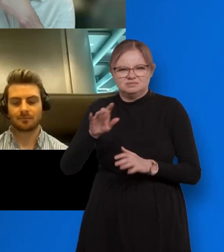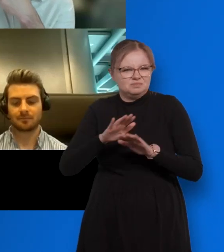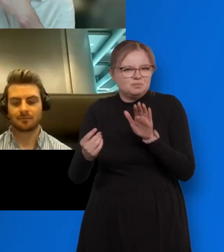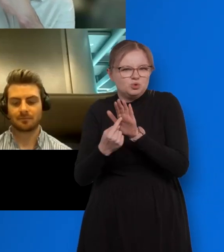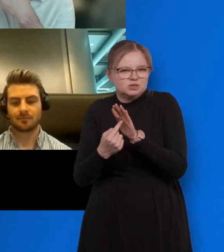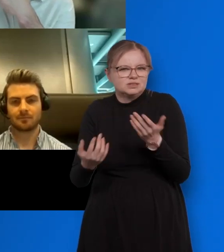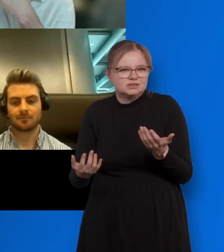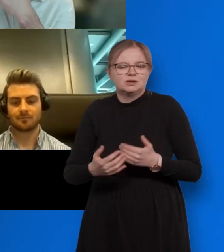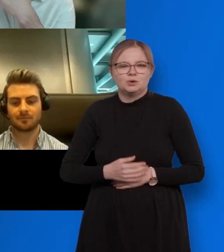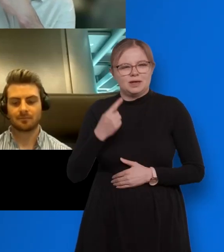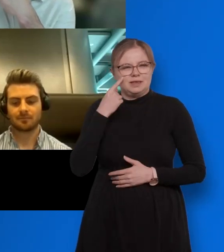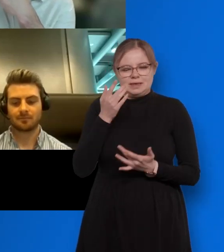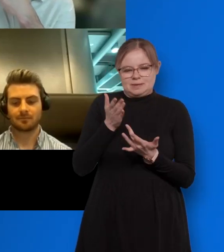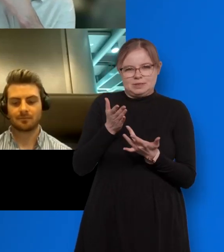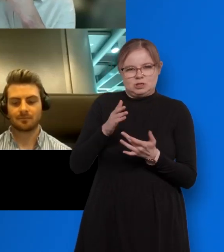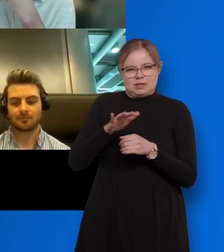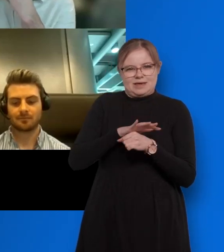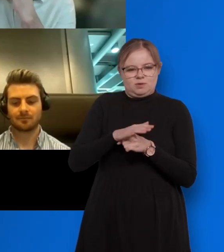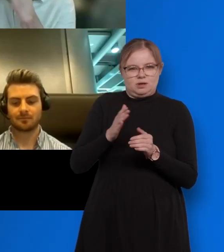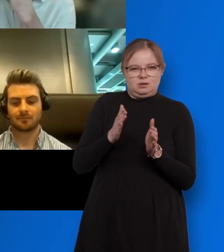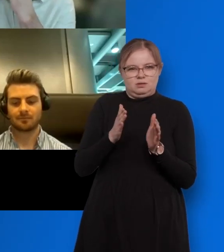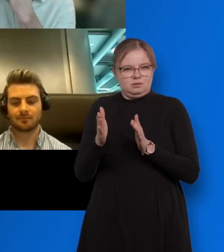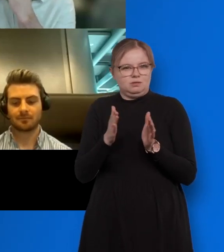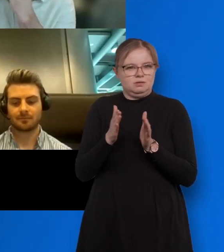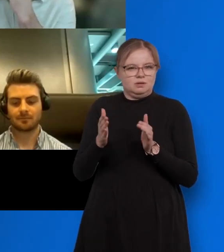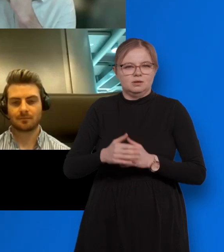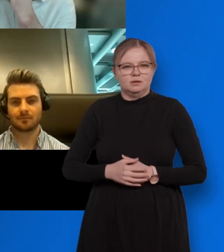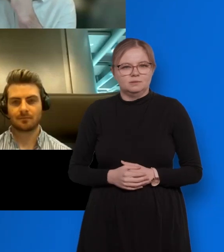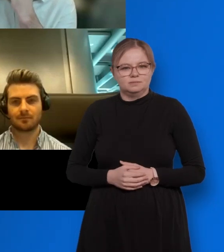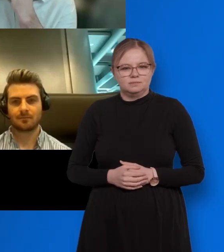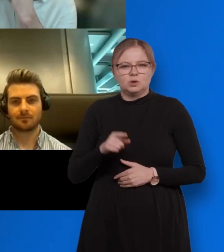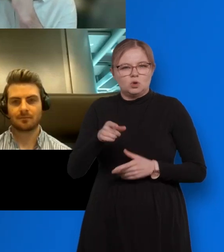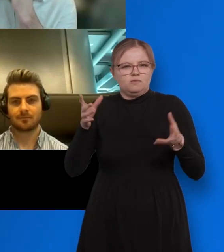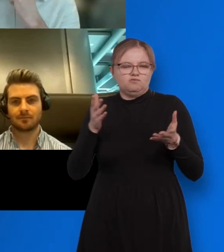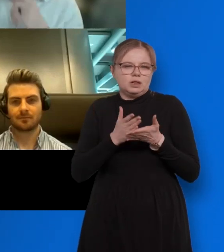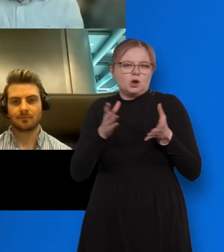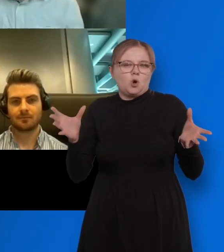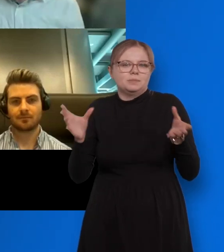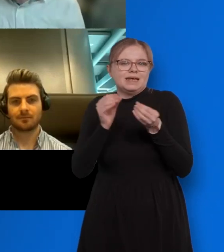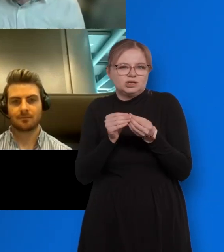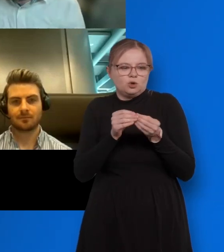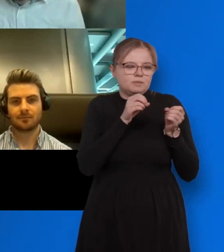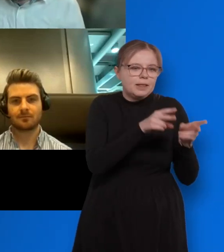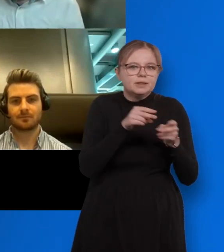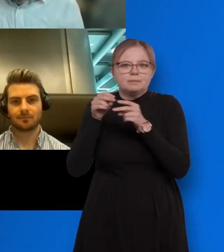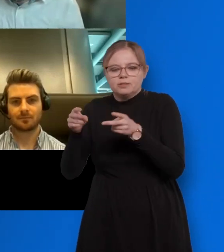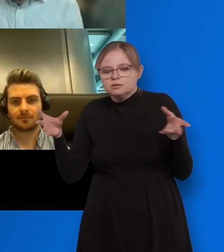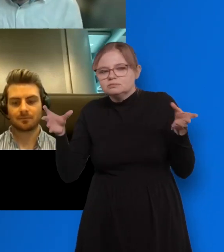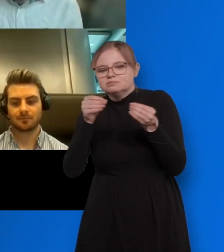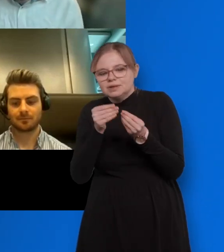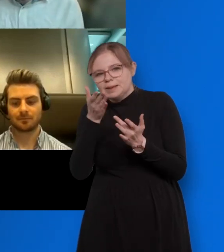it's probably a middle ground for me. It's a middle ground and probably a combination of methods that is the best approach